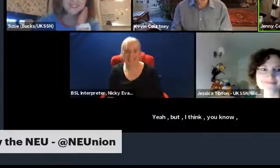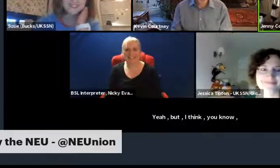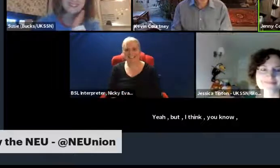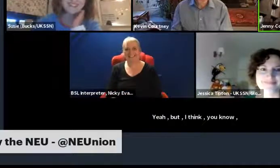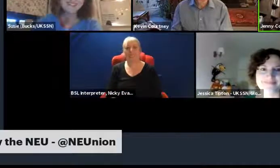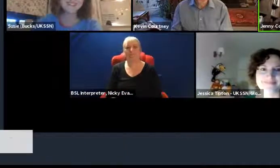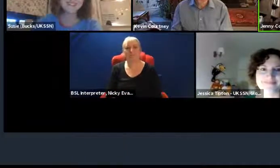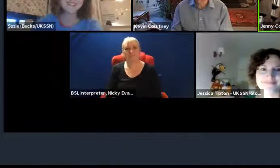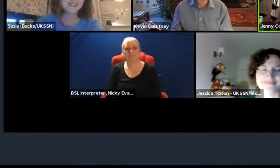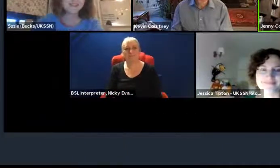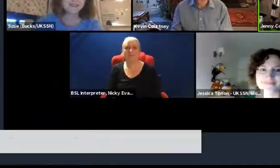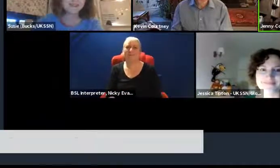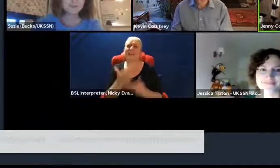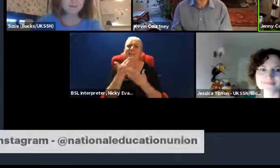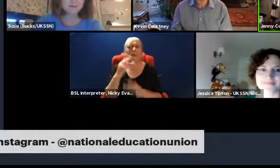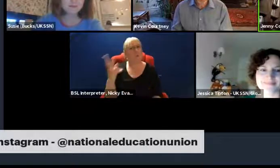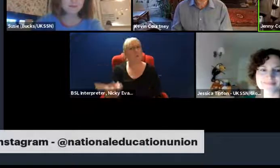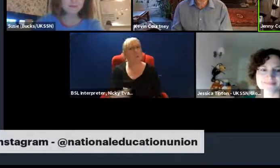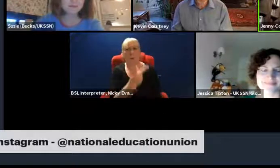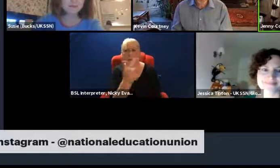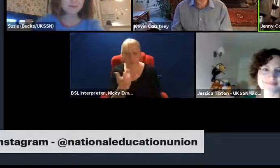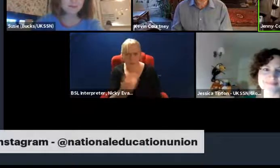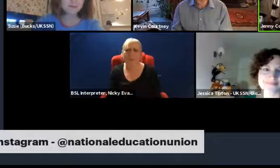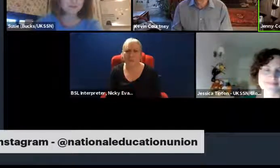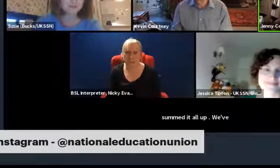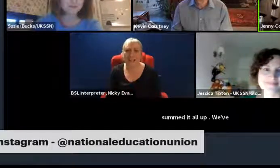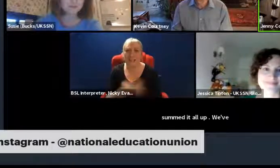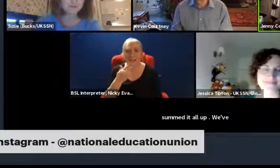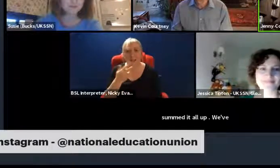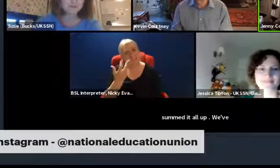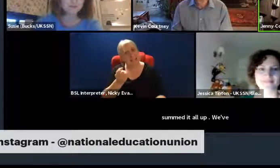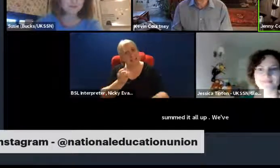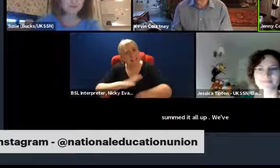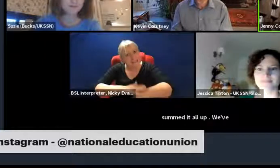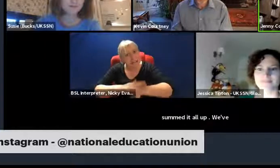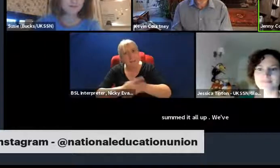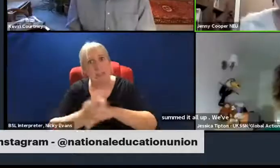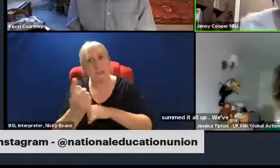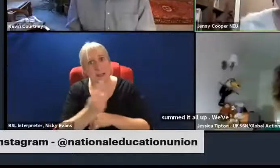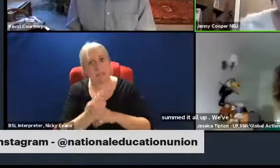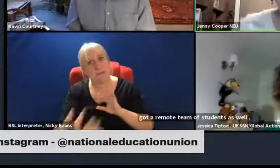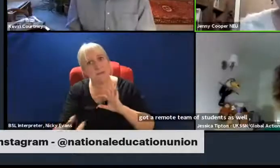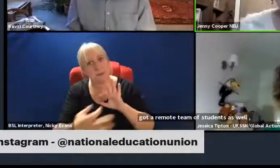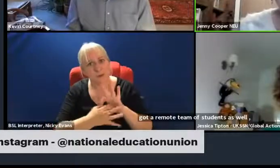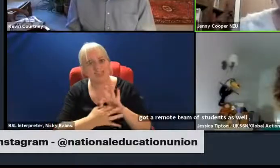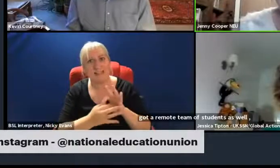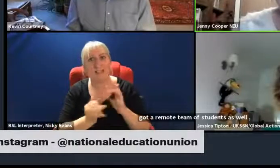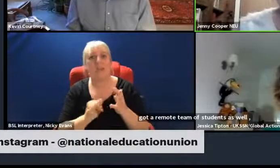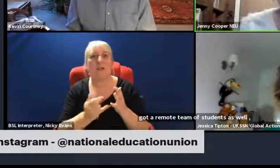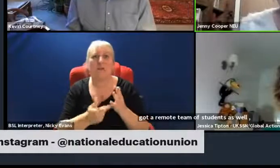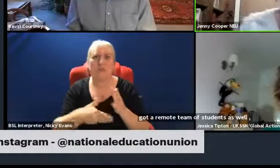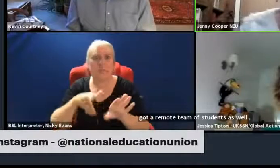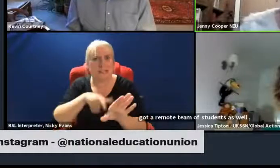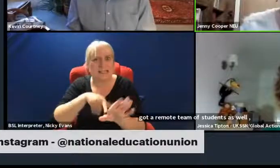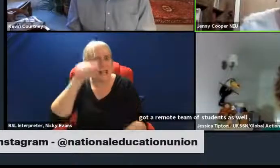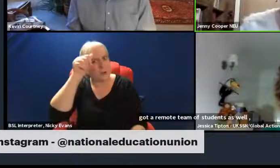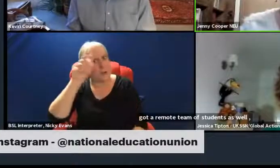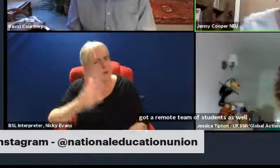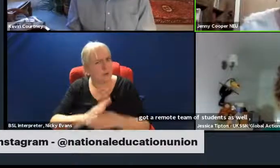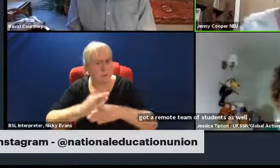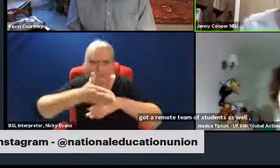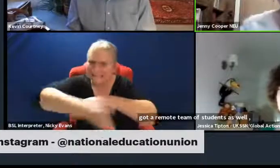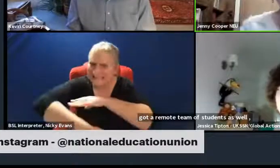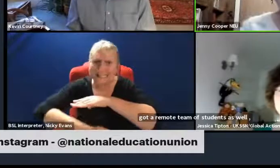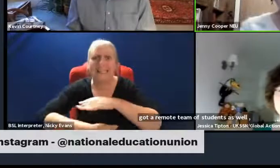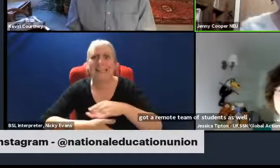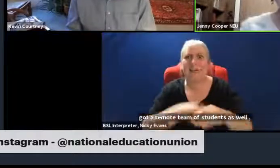Thank you so much to both of you and thanks for making the time to come and speak to us as well, Susie. I know you're a very busy person and you're probably